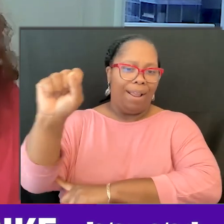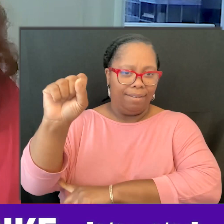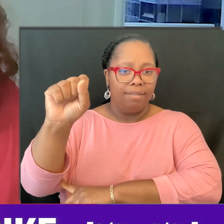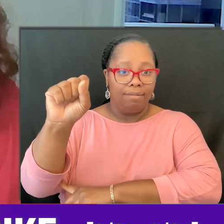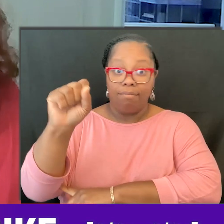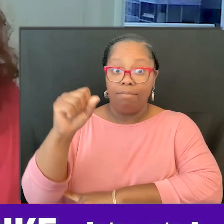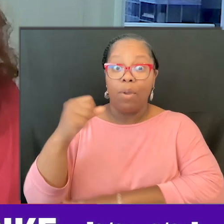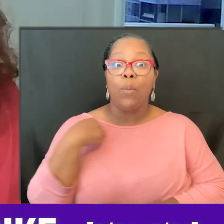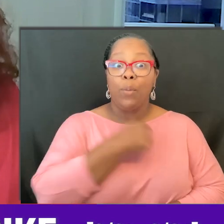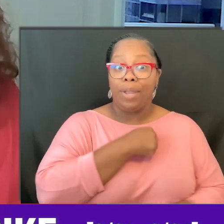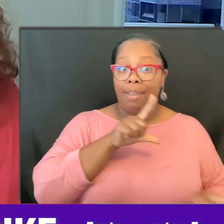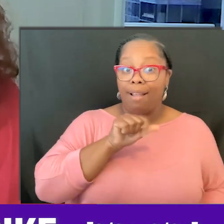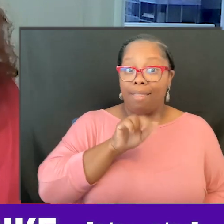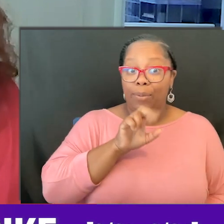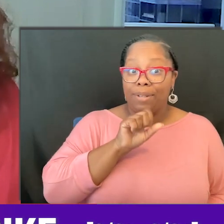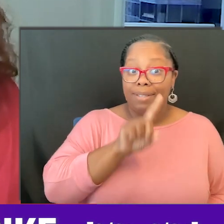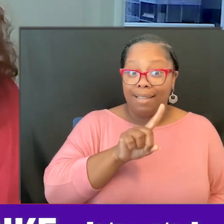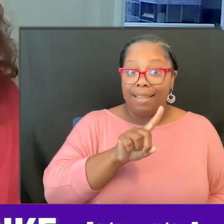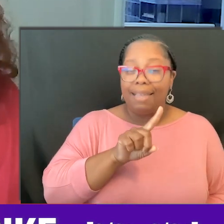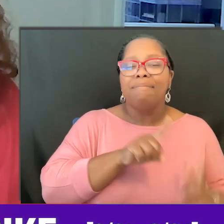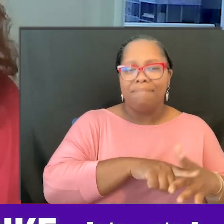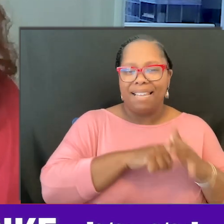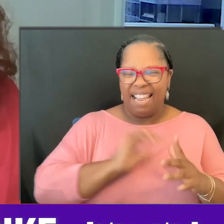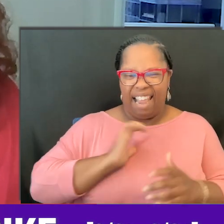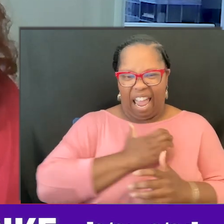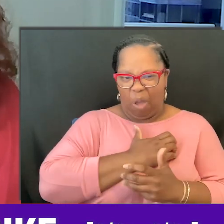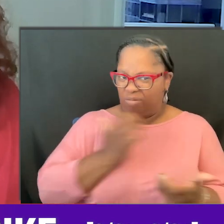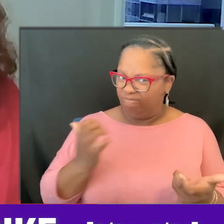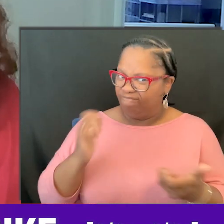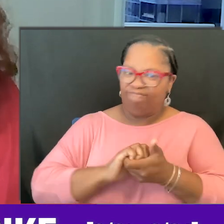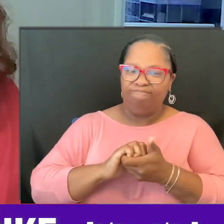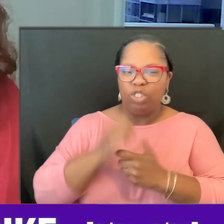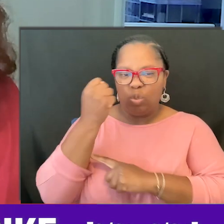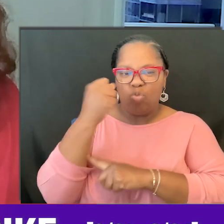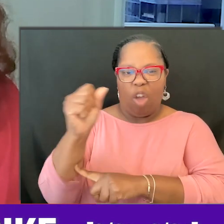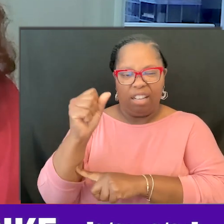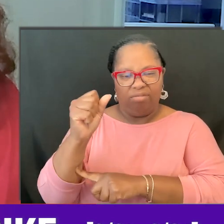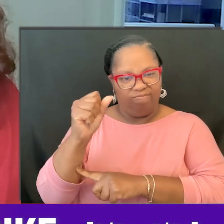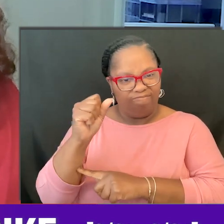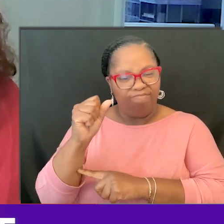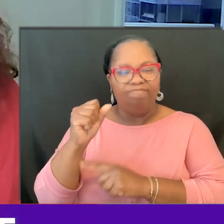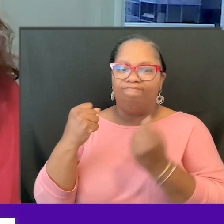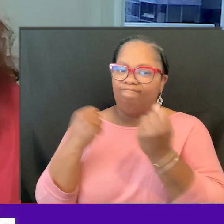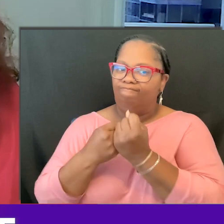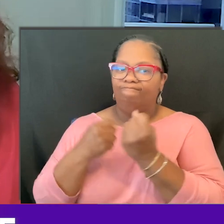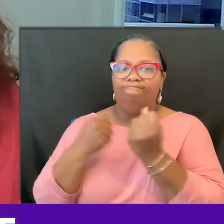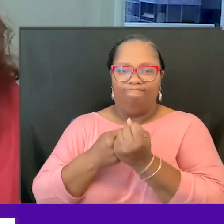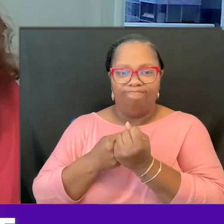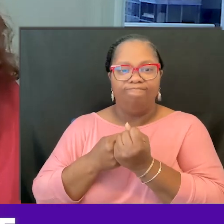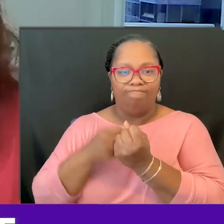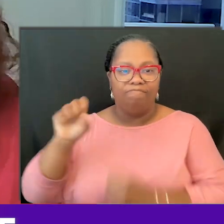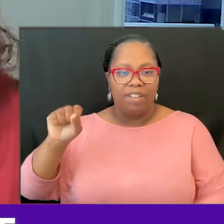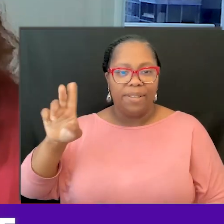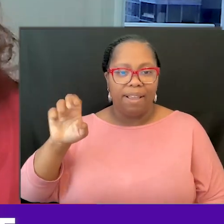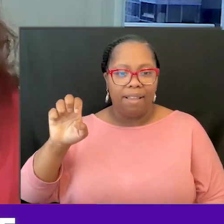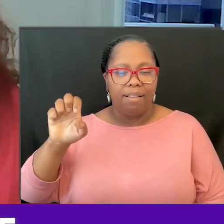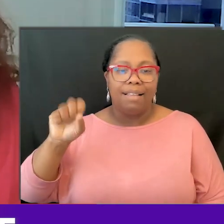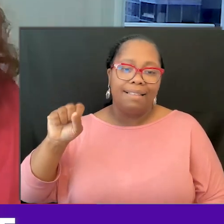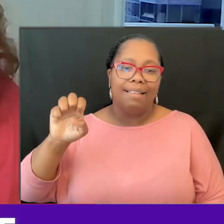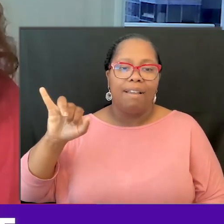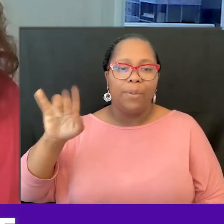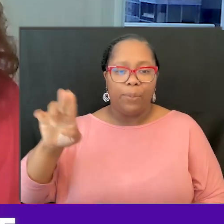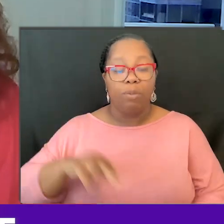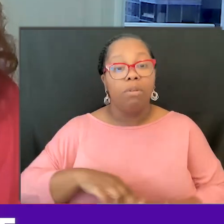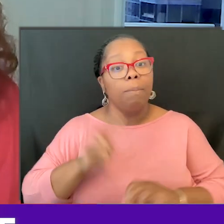we begin our solidarity strike alongside them. Folks, supporting